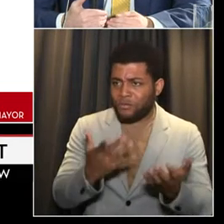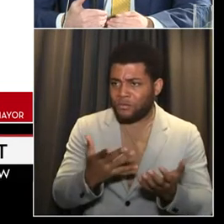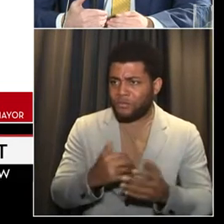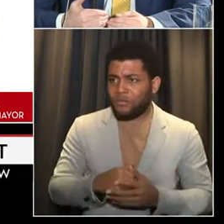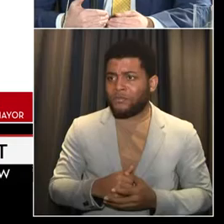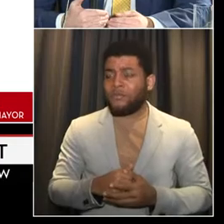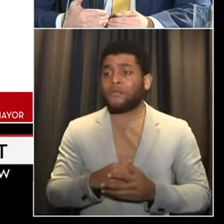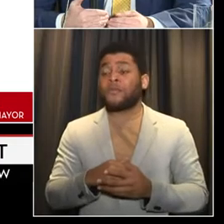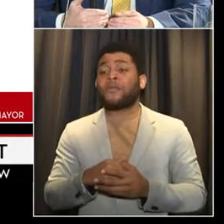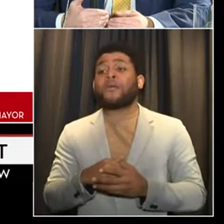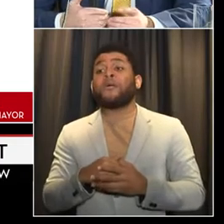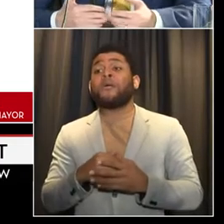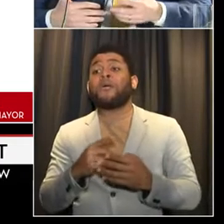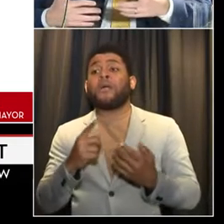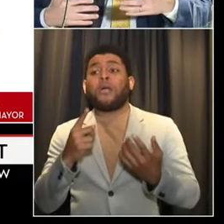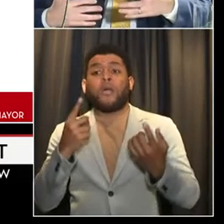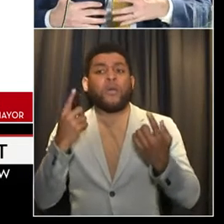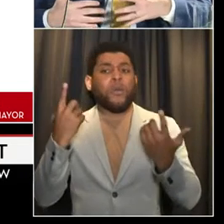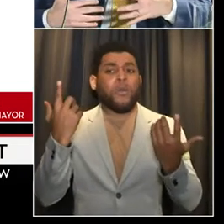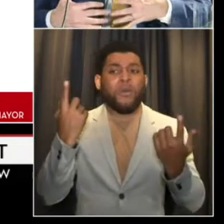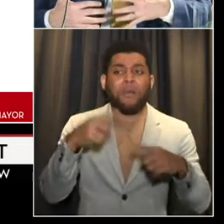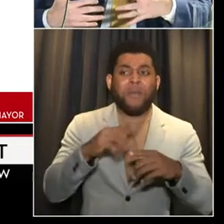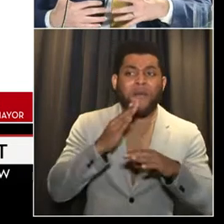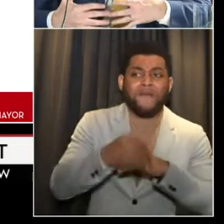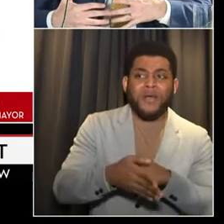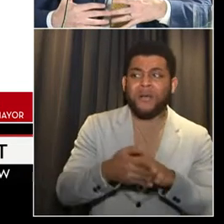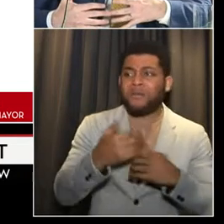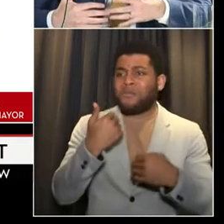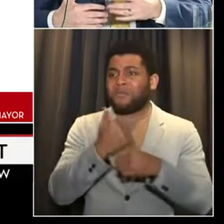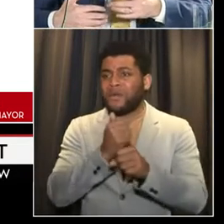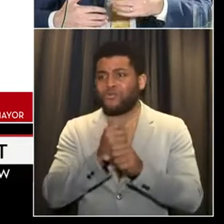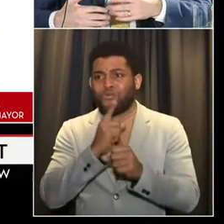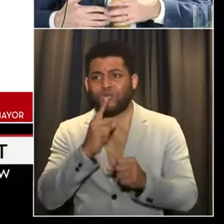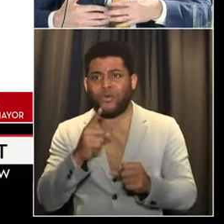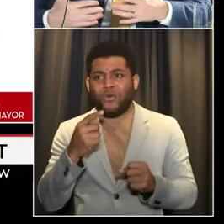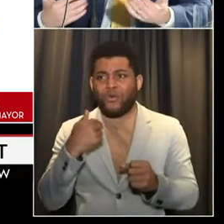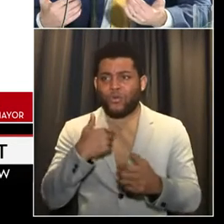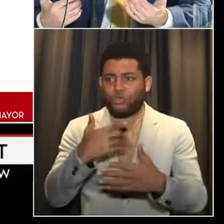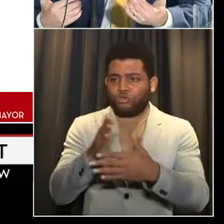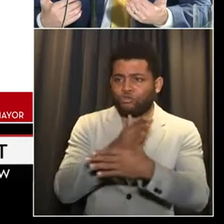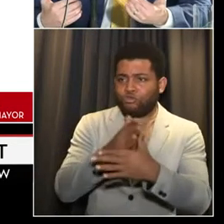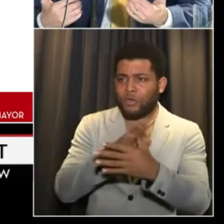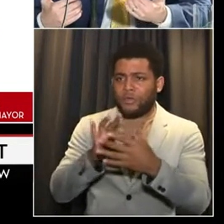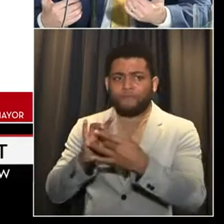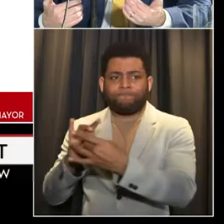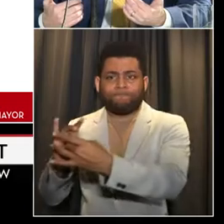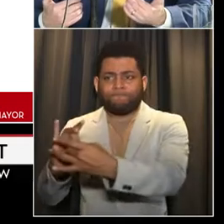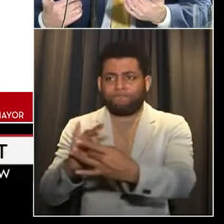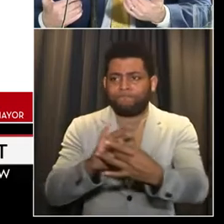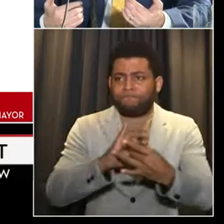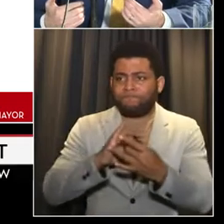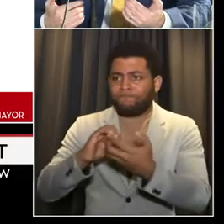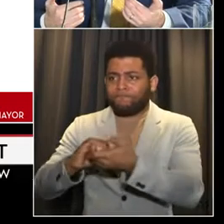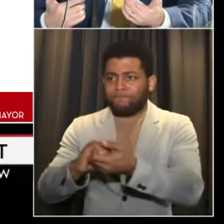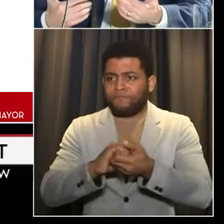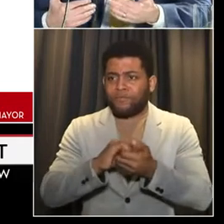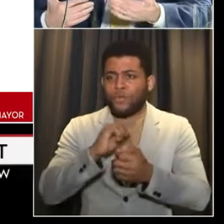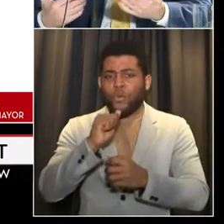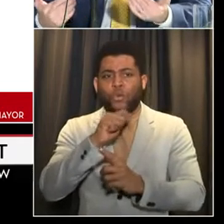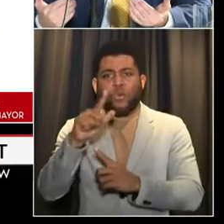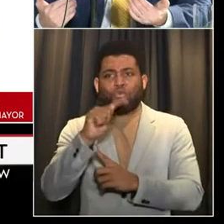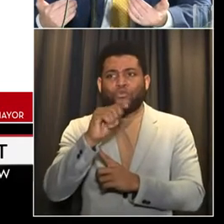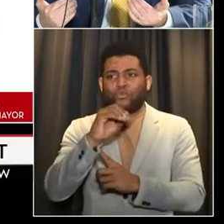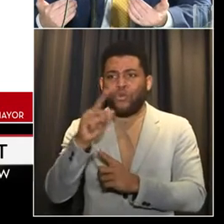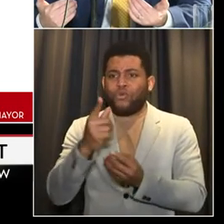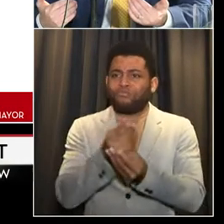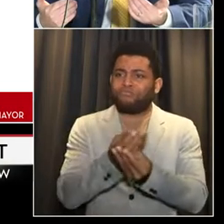outcomes, and making sure we are sharing and coordinating so that all the tools in the toolkit we're using to full effect, and we're